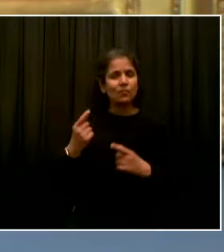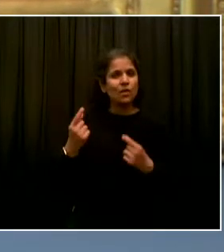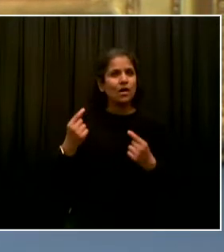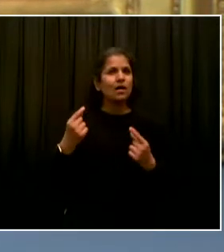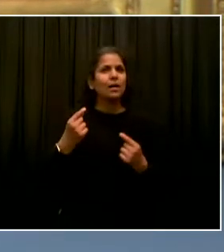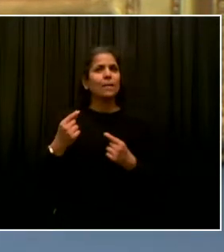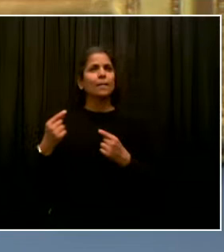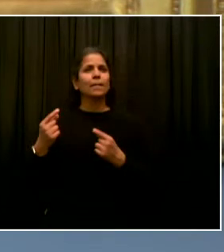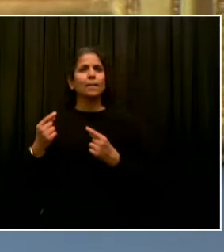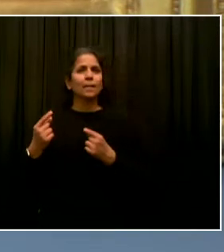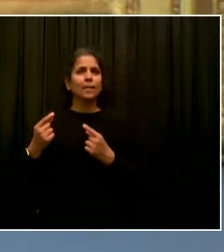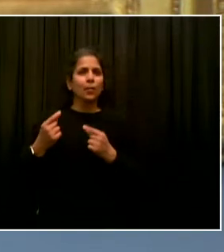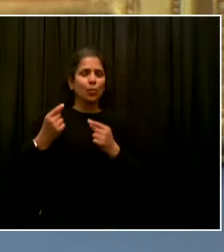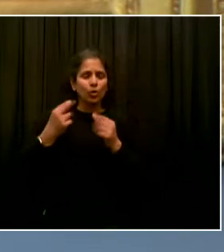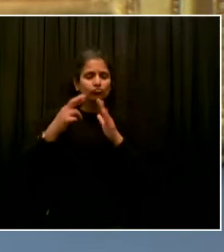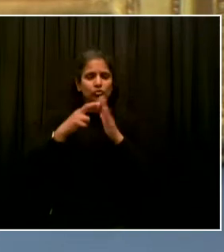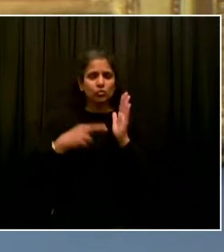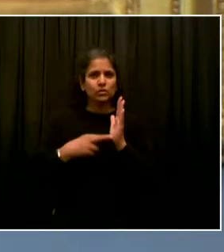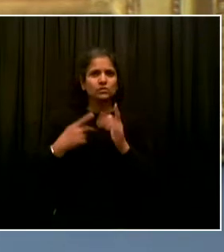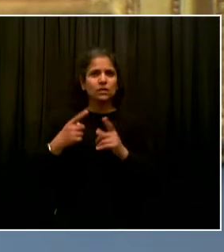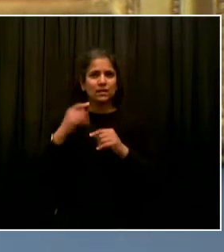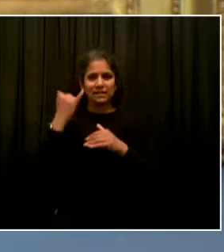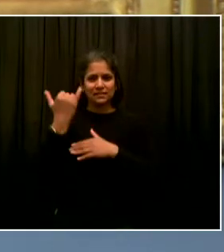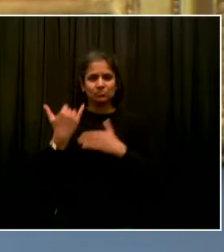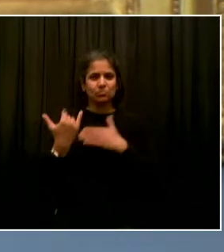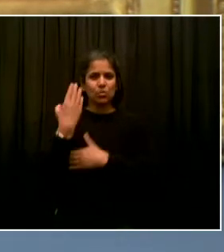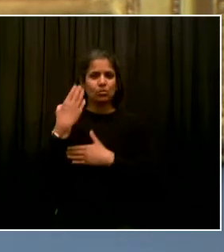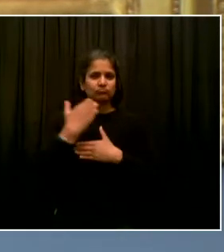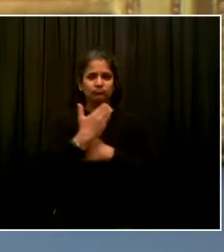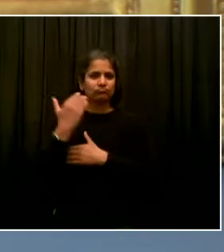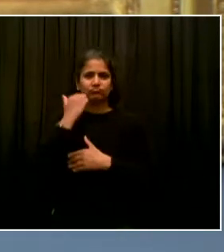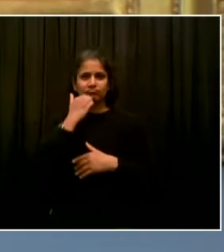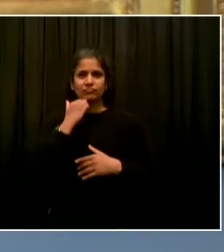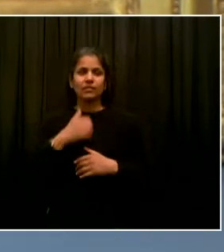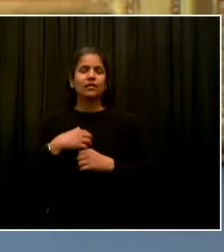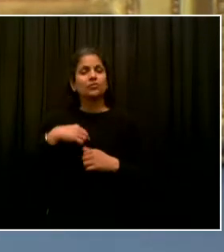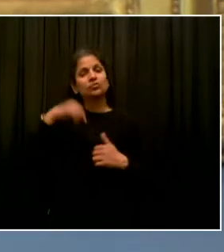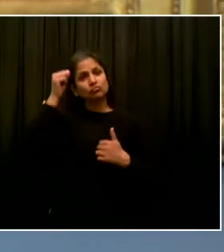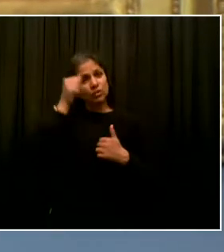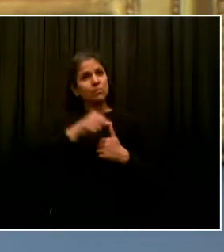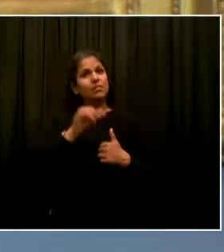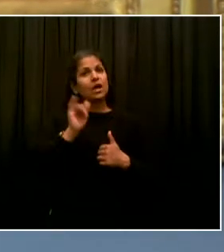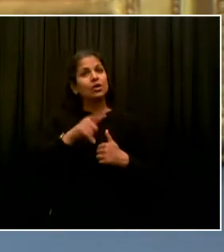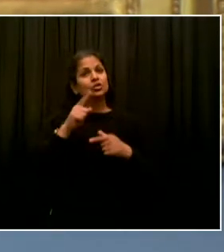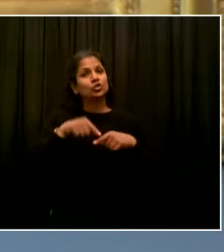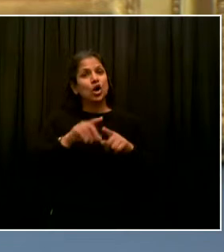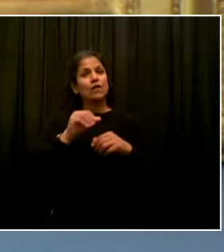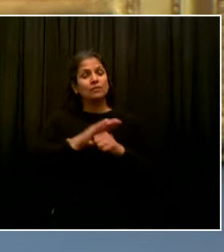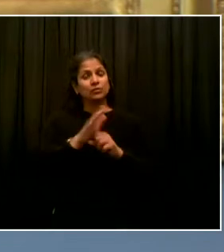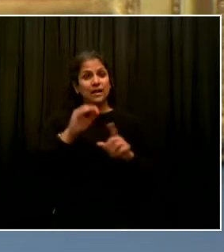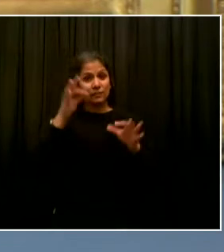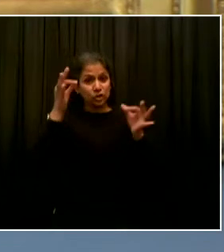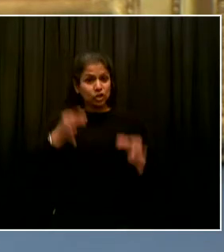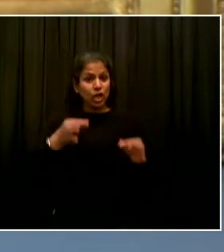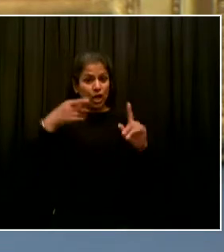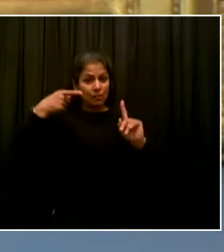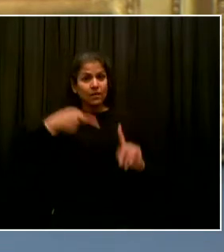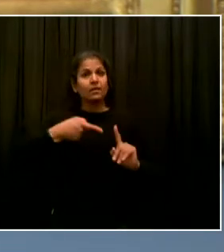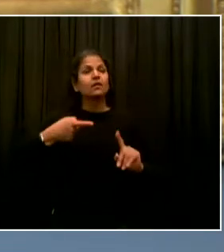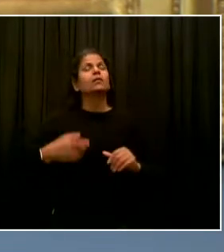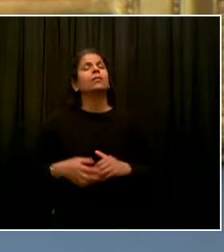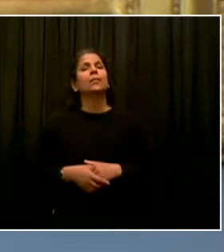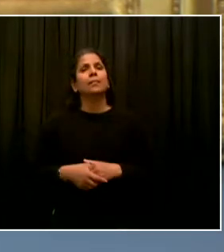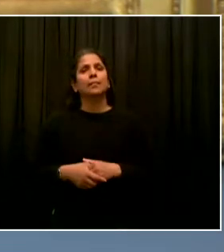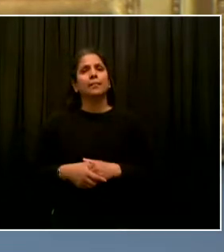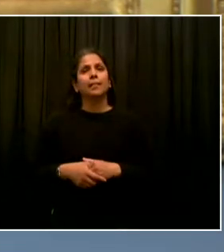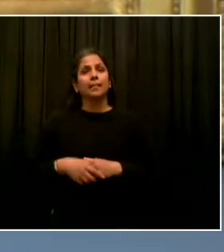Well, I remember at the height of COVID, there were different decisions that were made, and the information